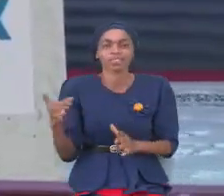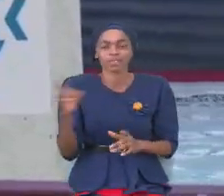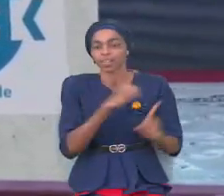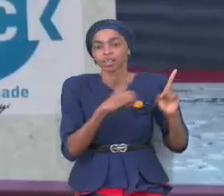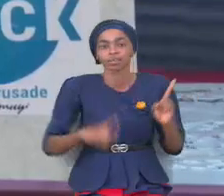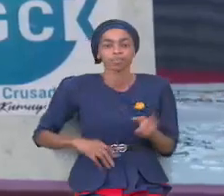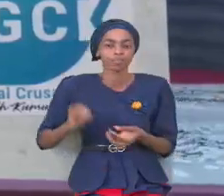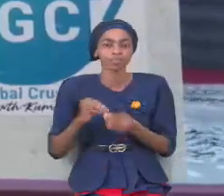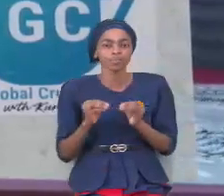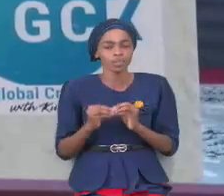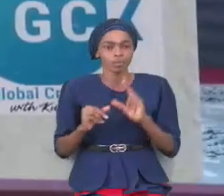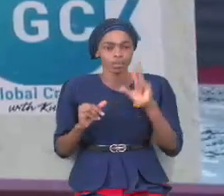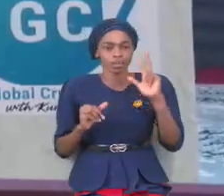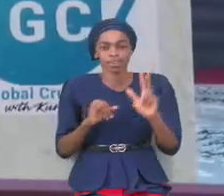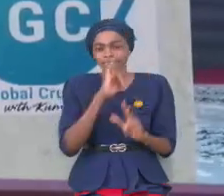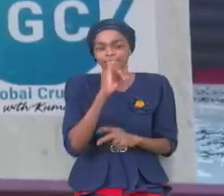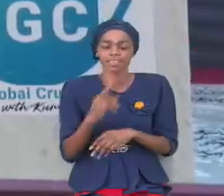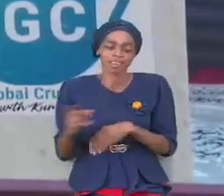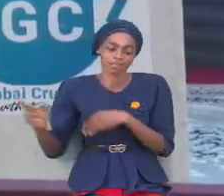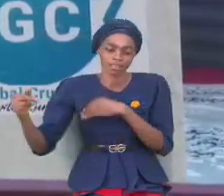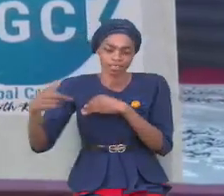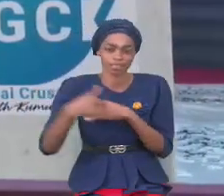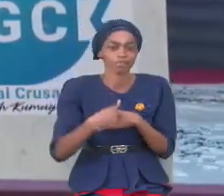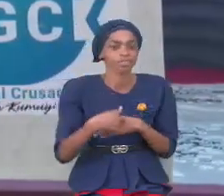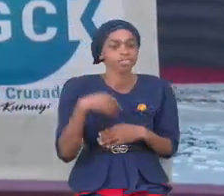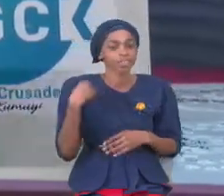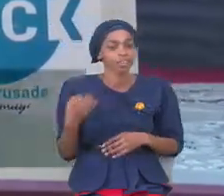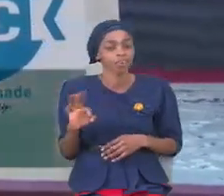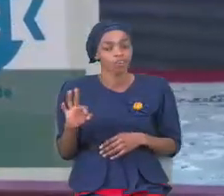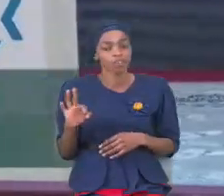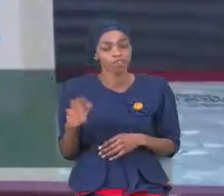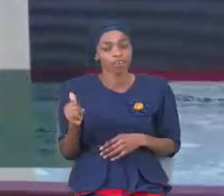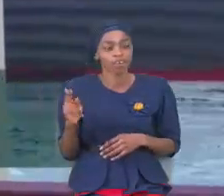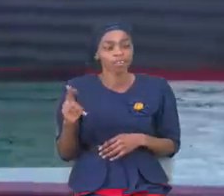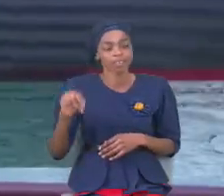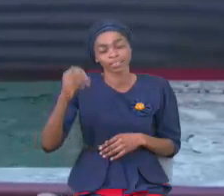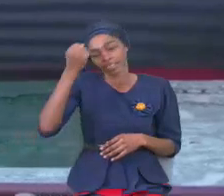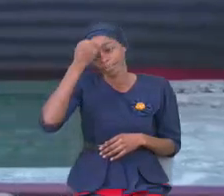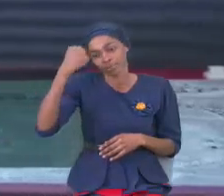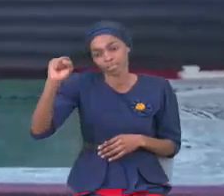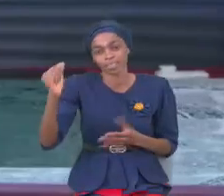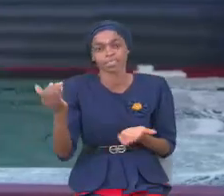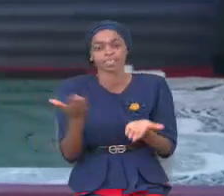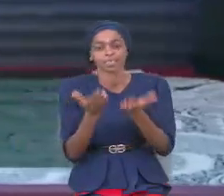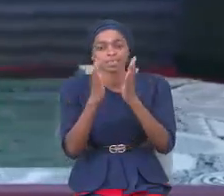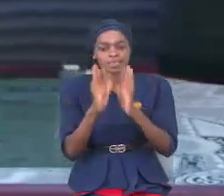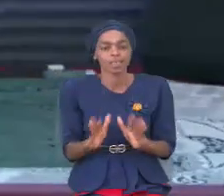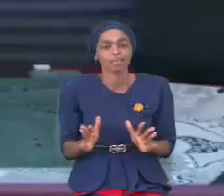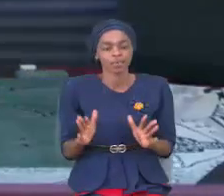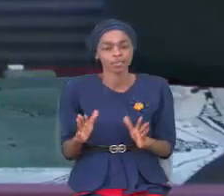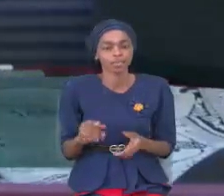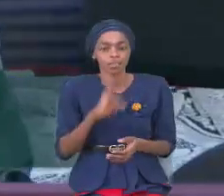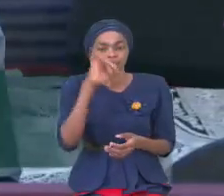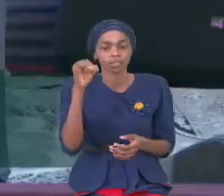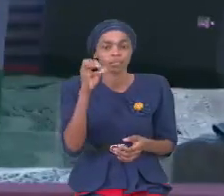an obstinate servant. The restoration. We're coming back to Jonah, reading